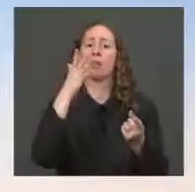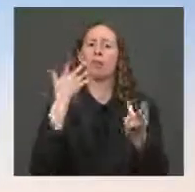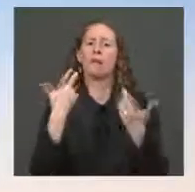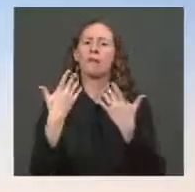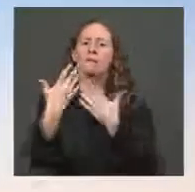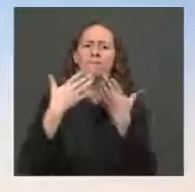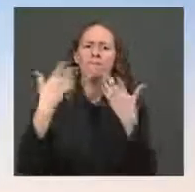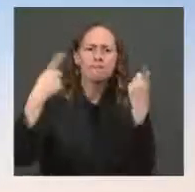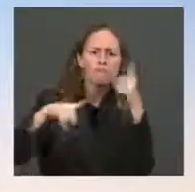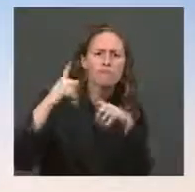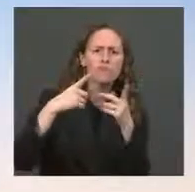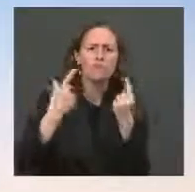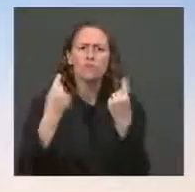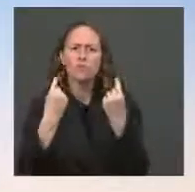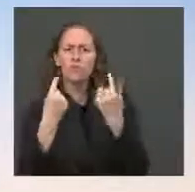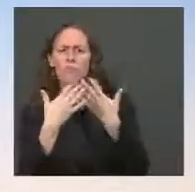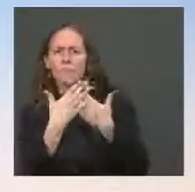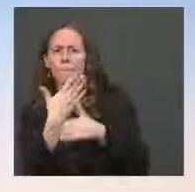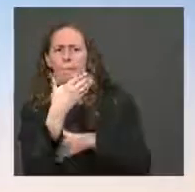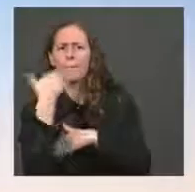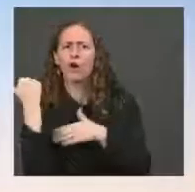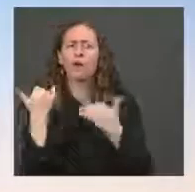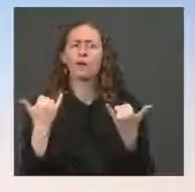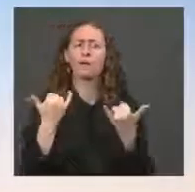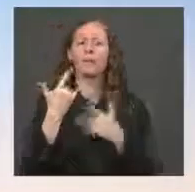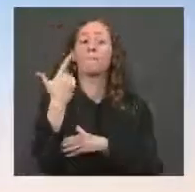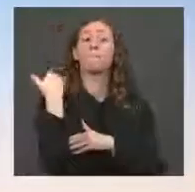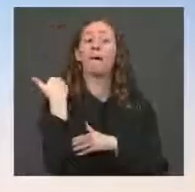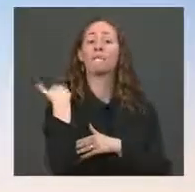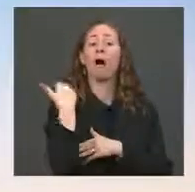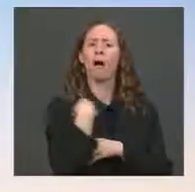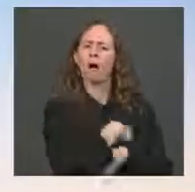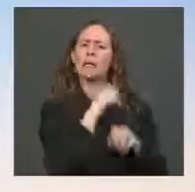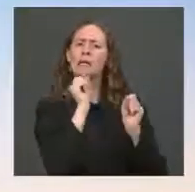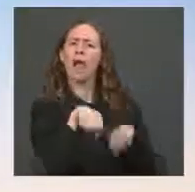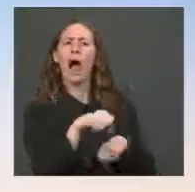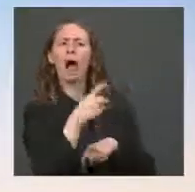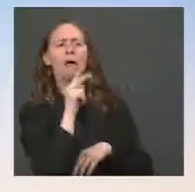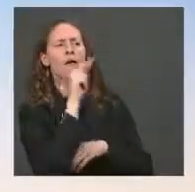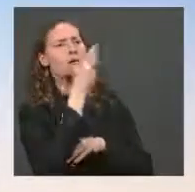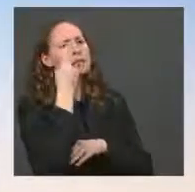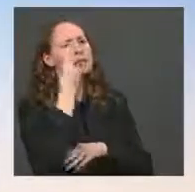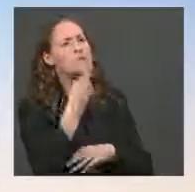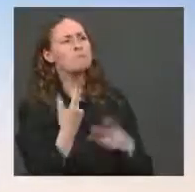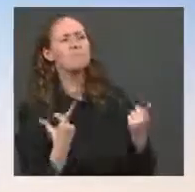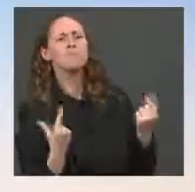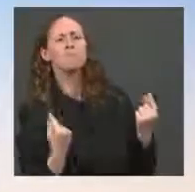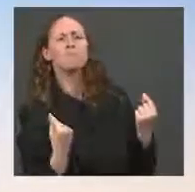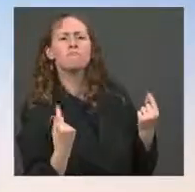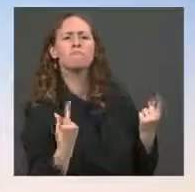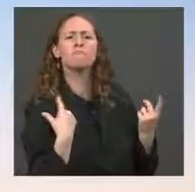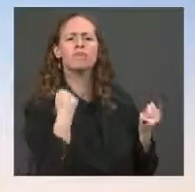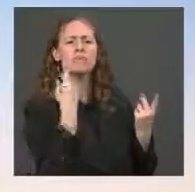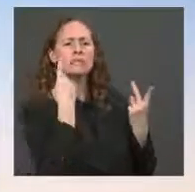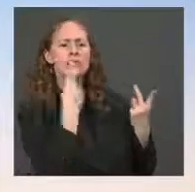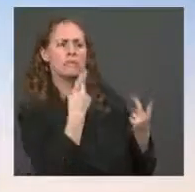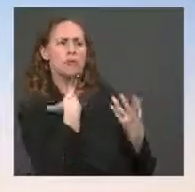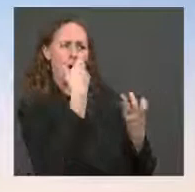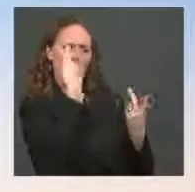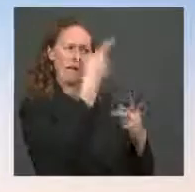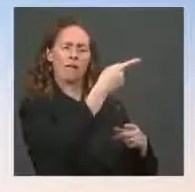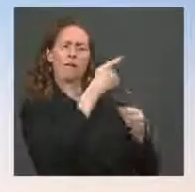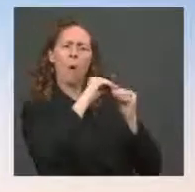to a period of time where we have visibility into Iran's nuclear capabilities, that we can work with our international partners to hold